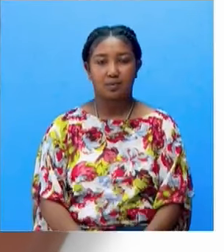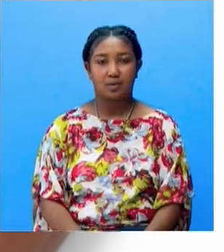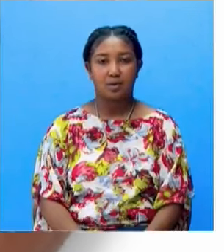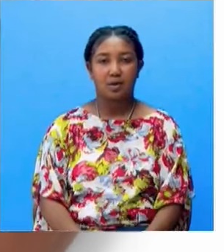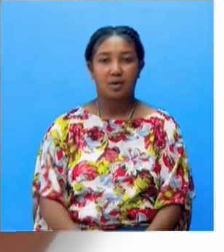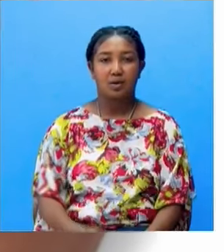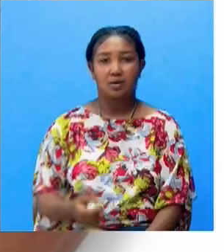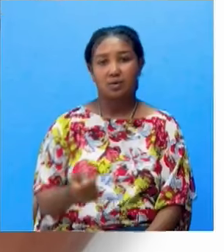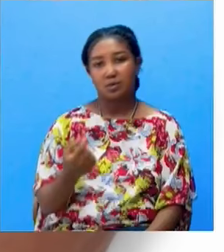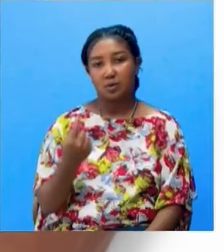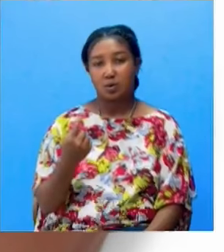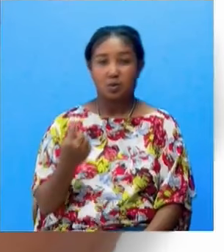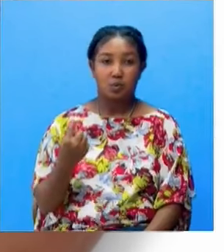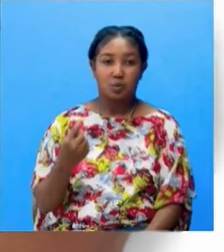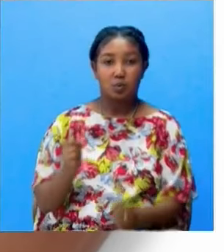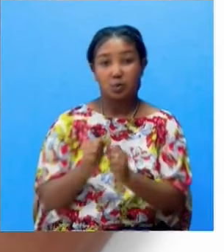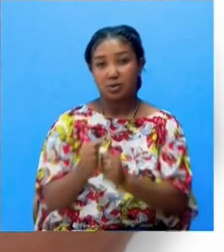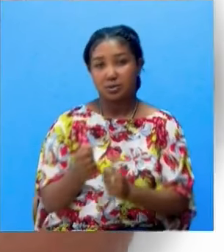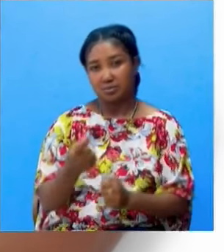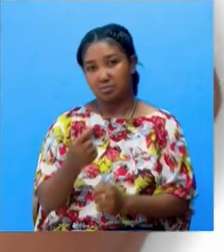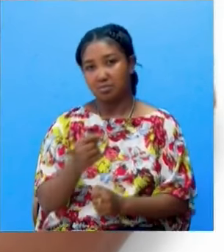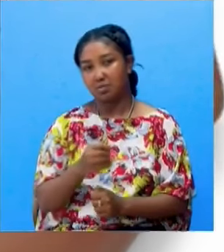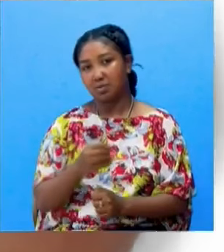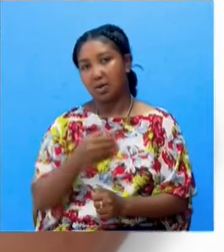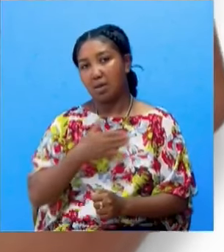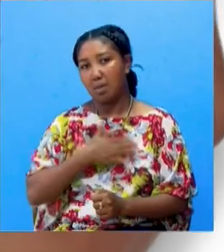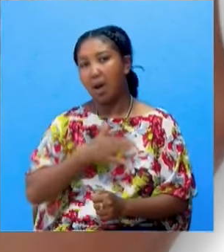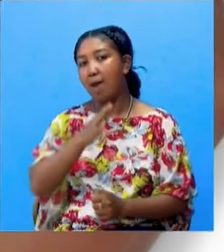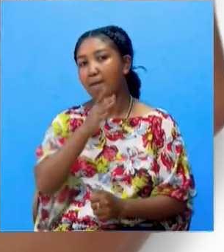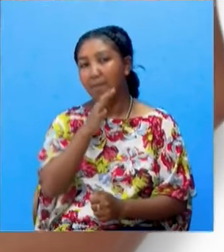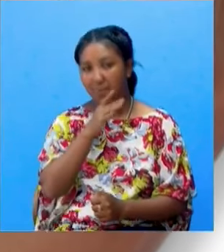our or with my mother.